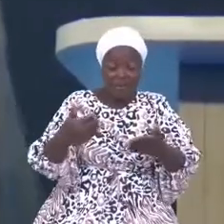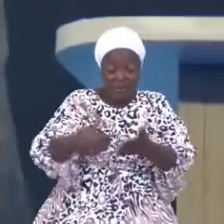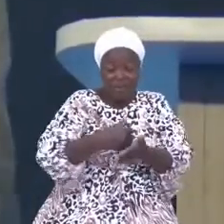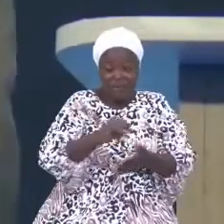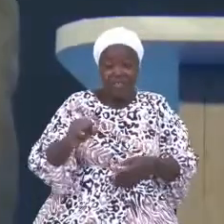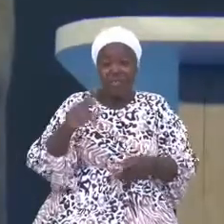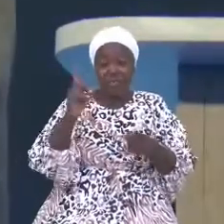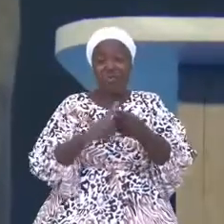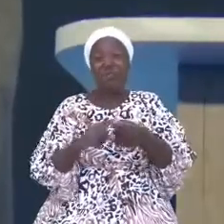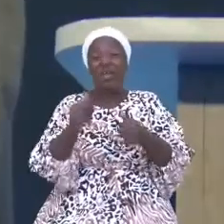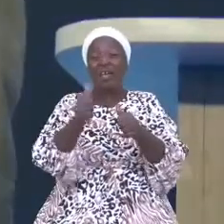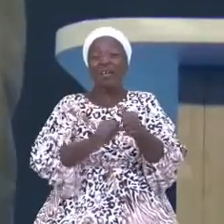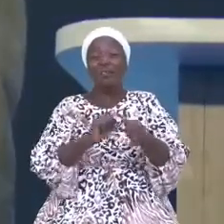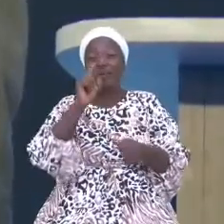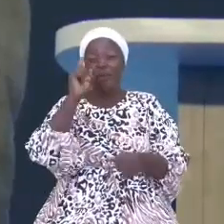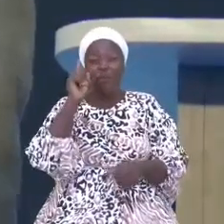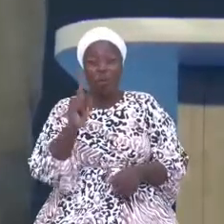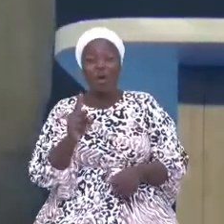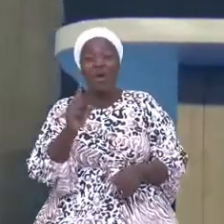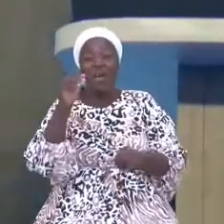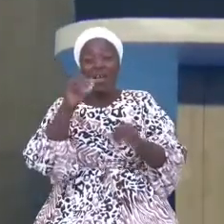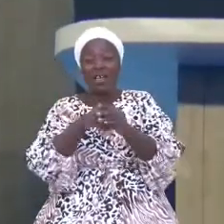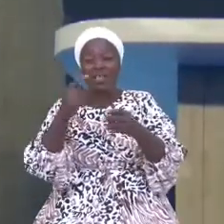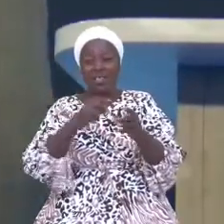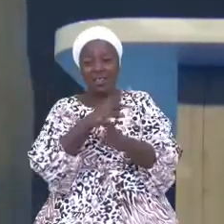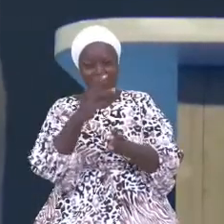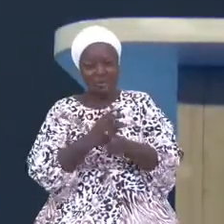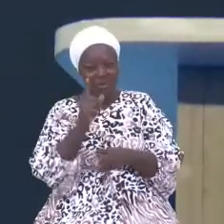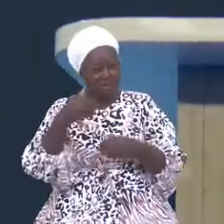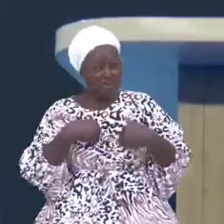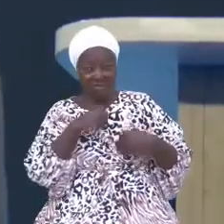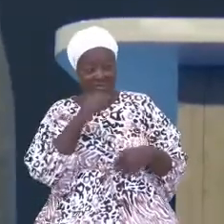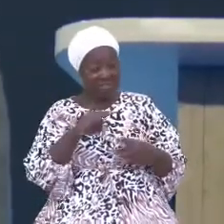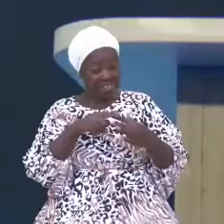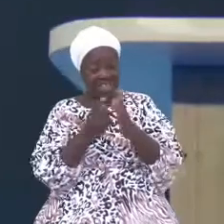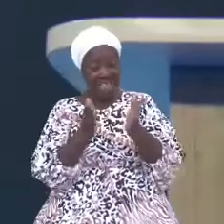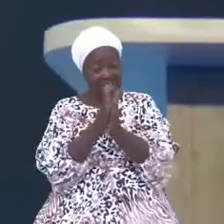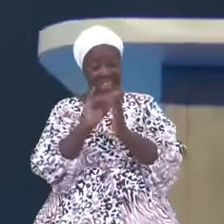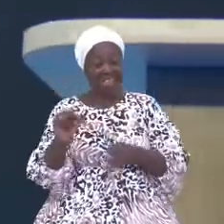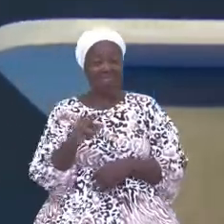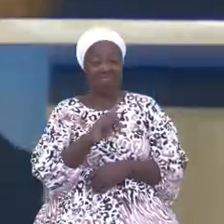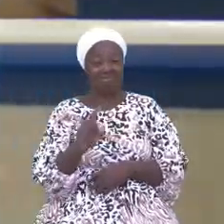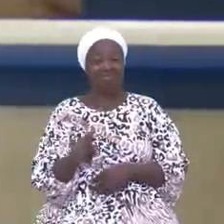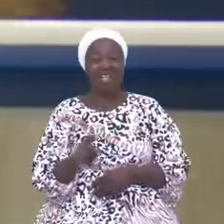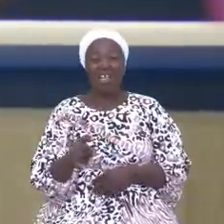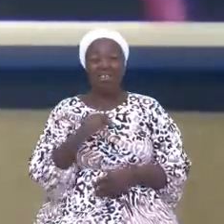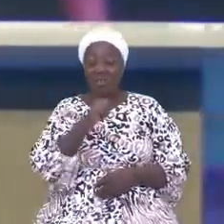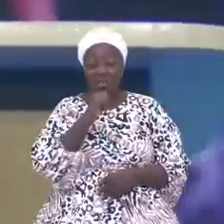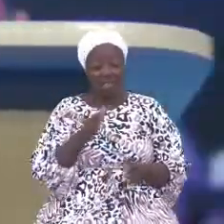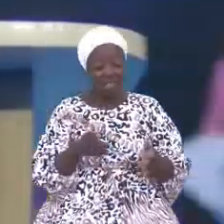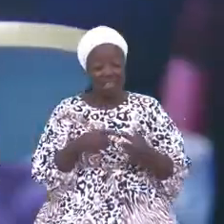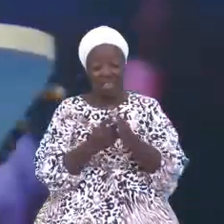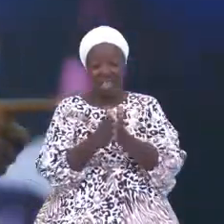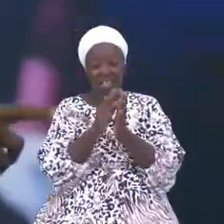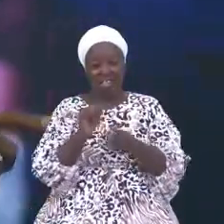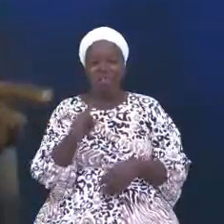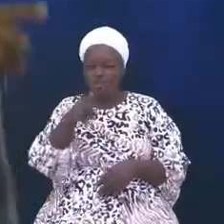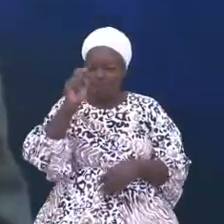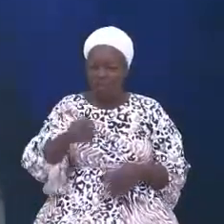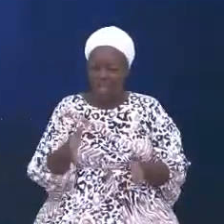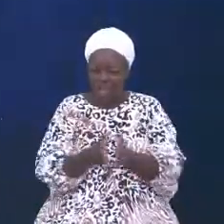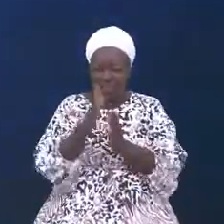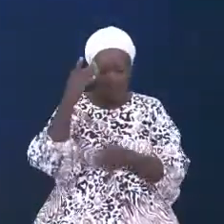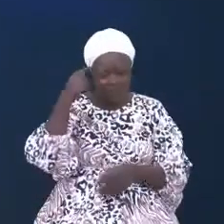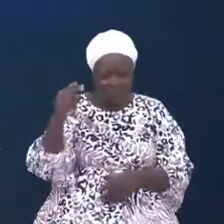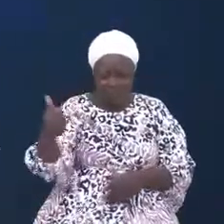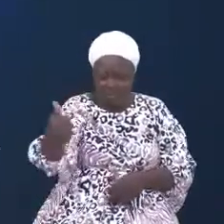to everyone in the world. You've not started asking. You must ask for yourself. You are